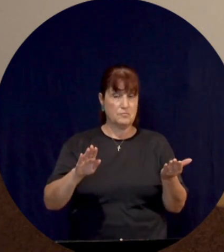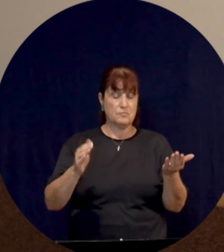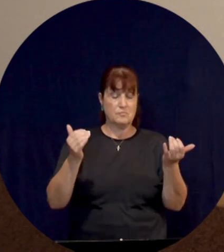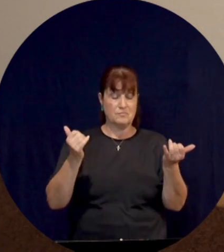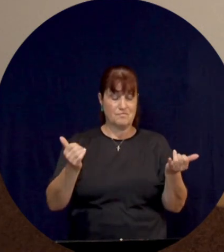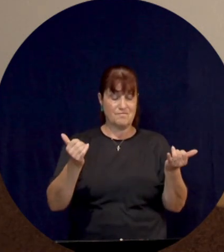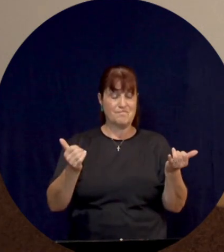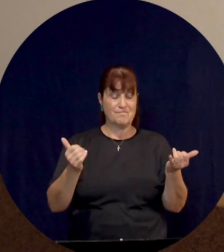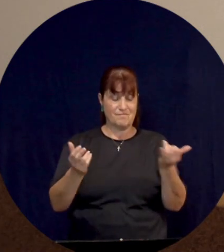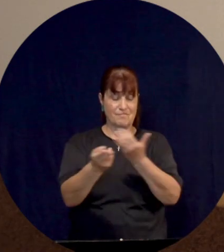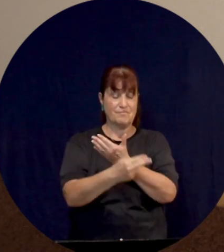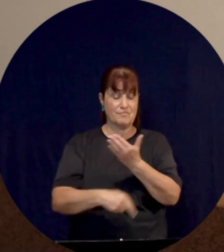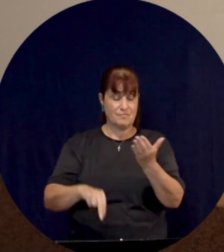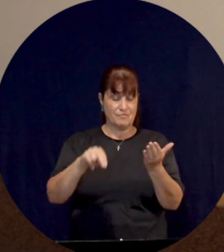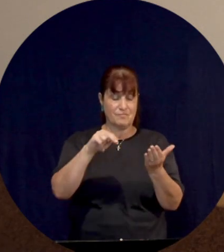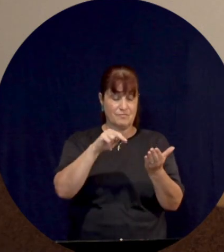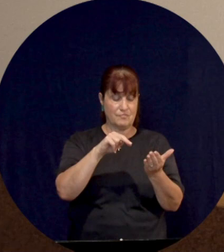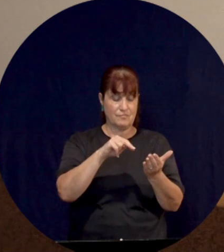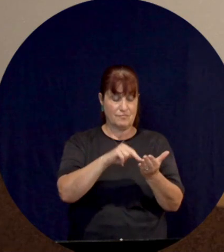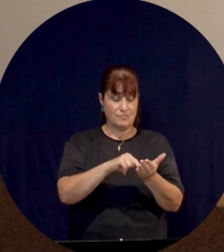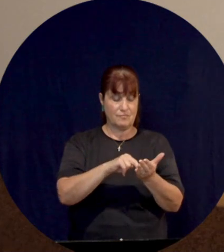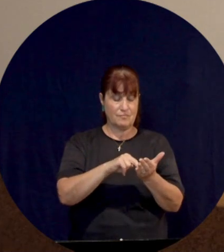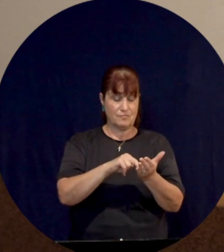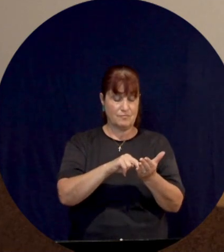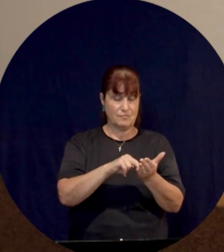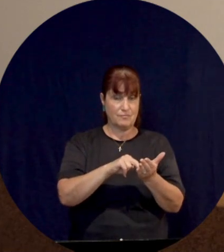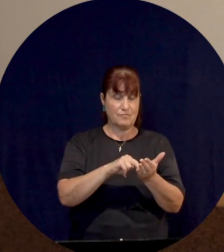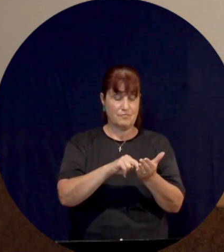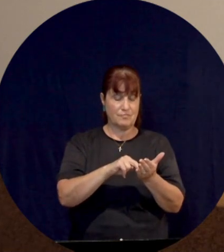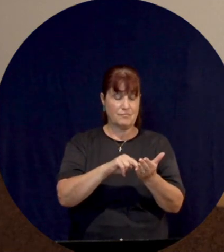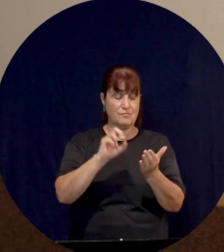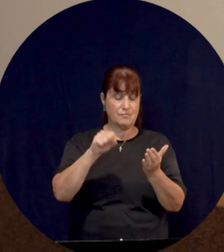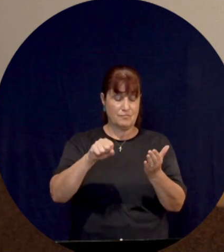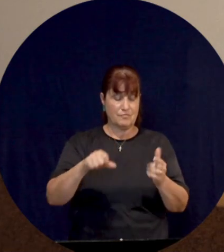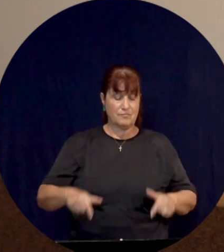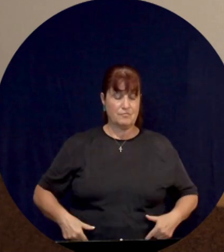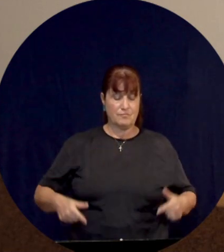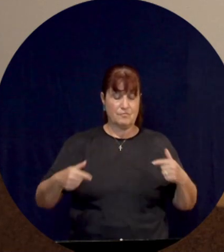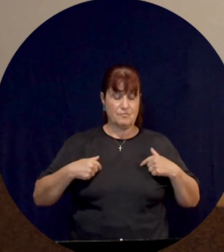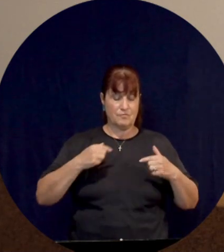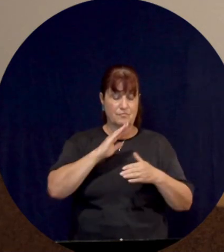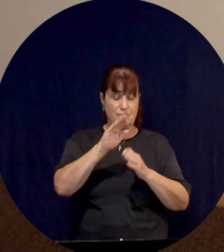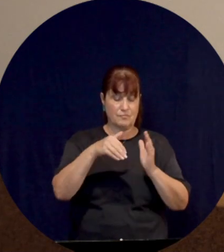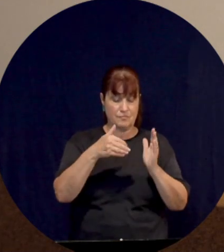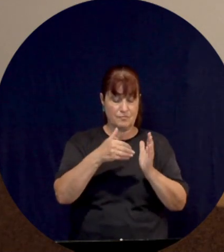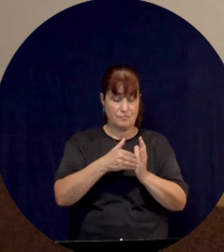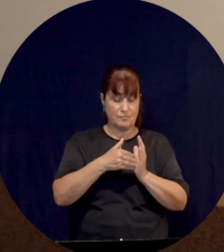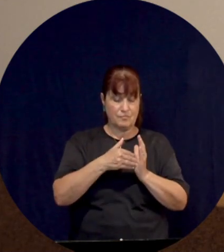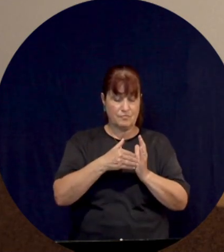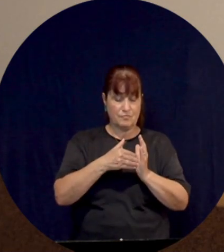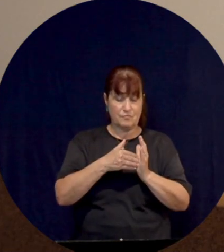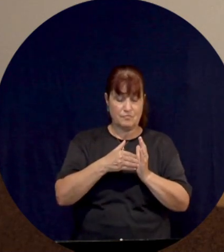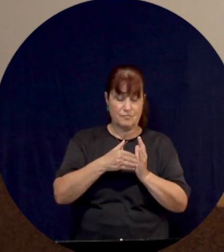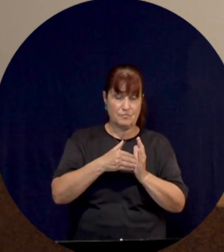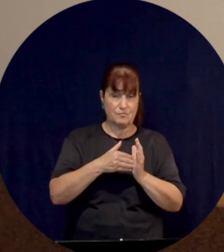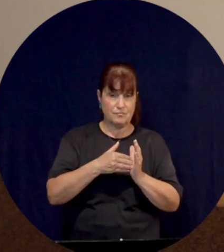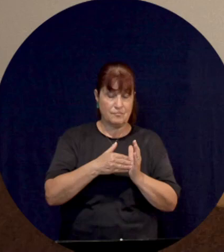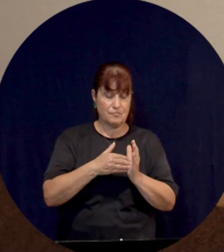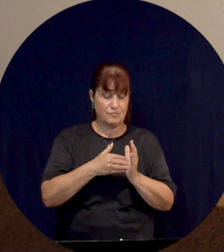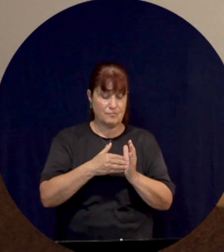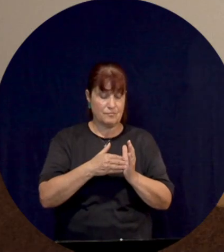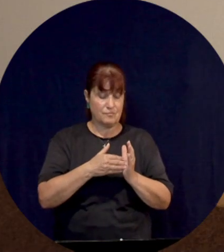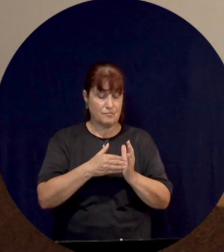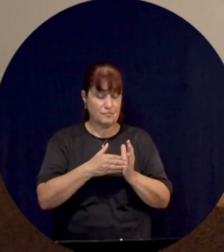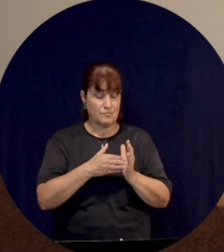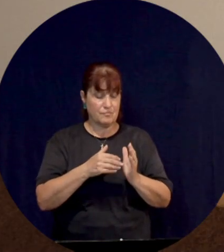so they have now disobeyed in order that by virtue of the mercy shown to you,